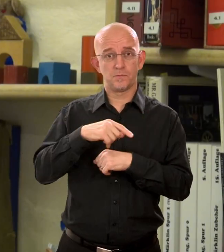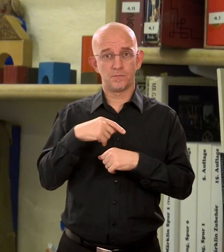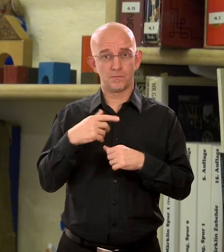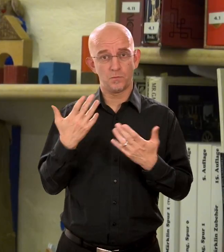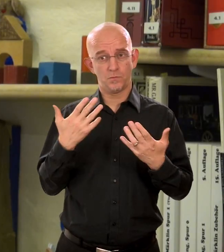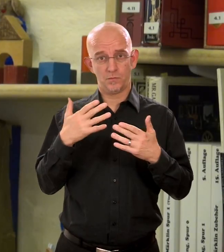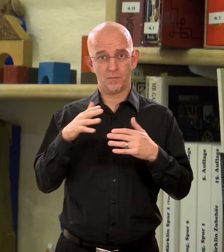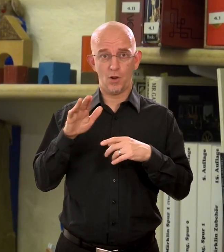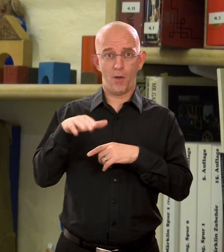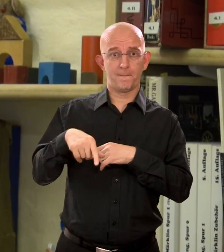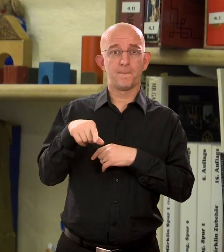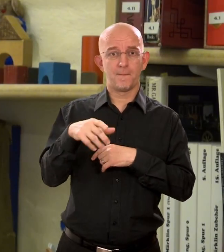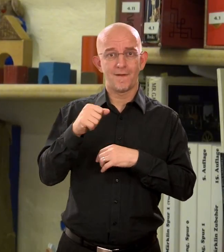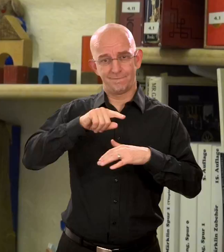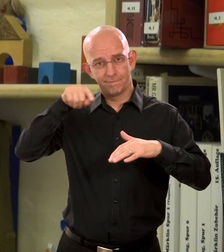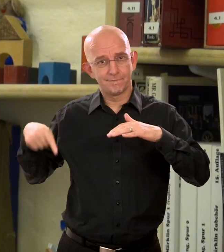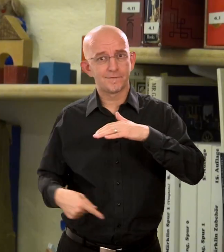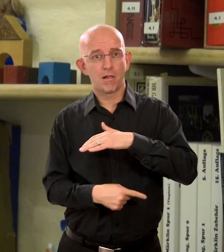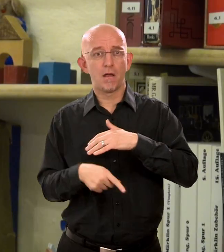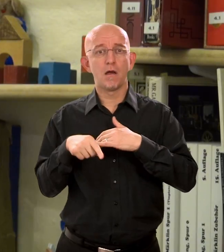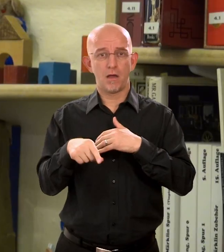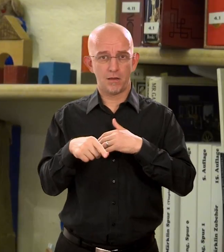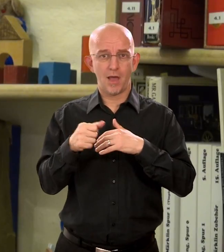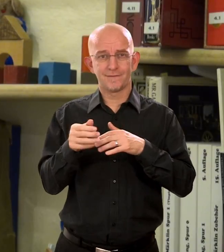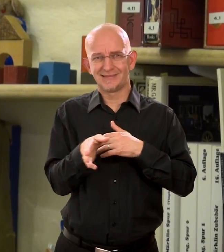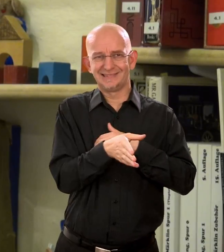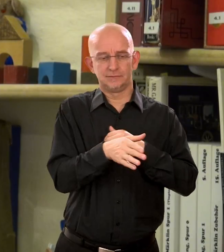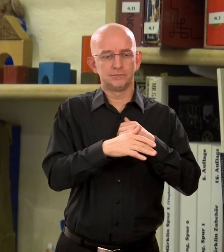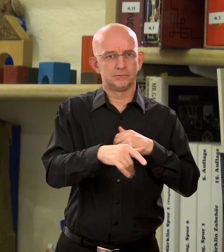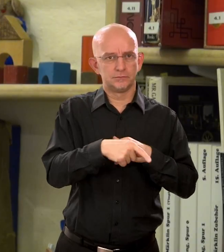and all down one side of the cellar was a big